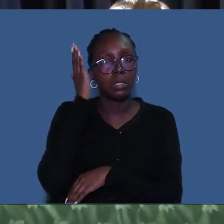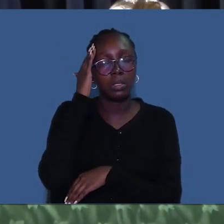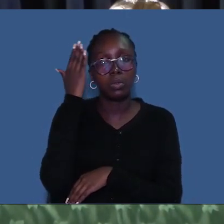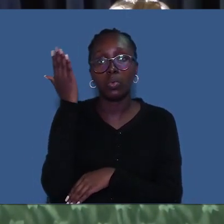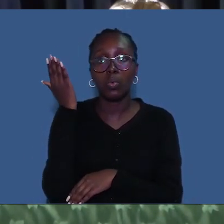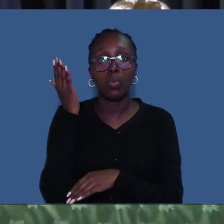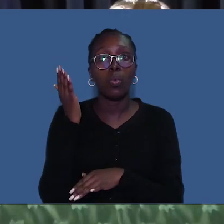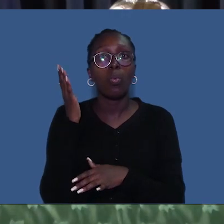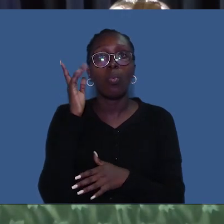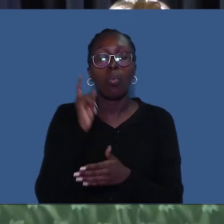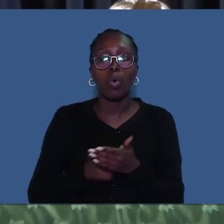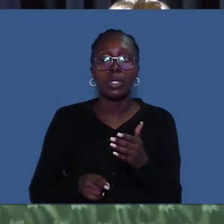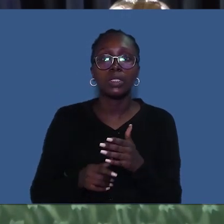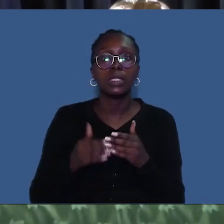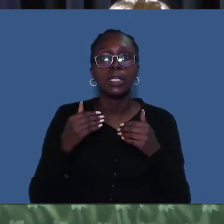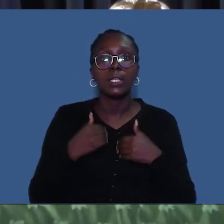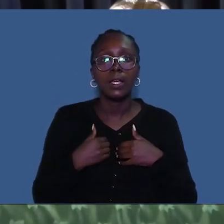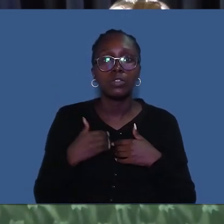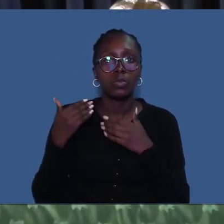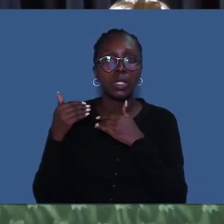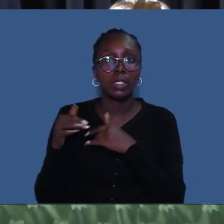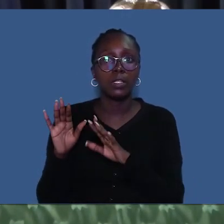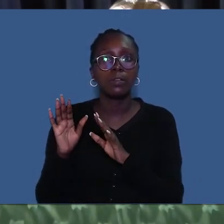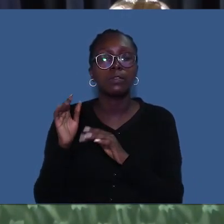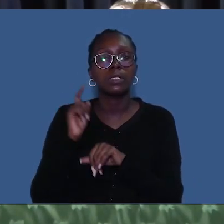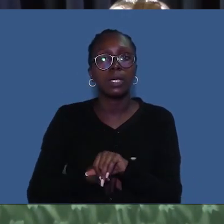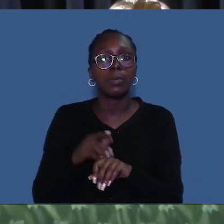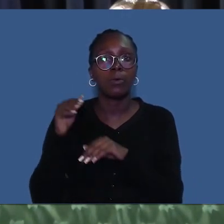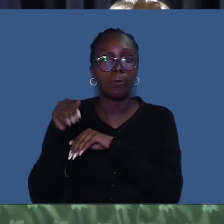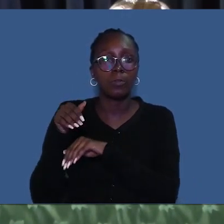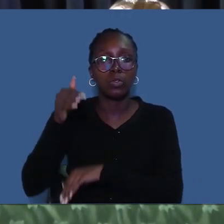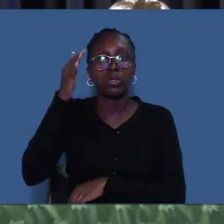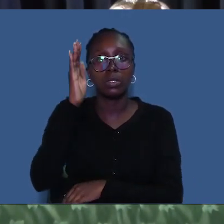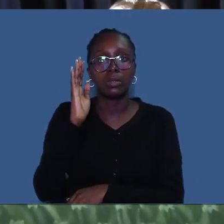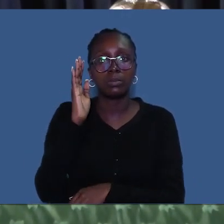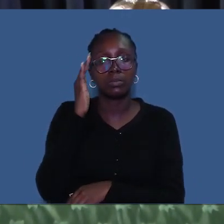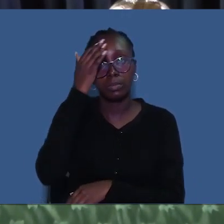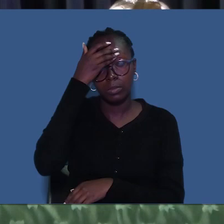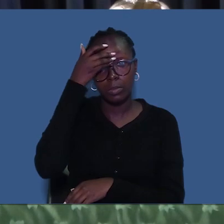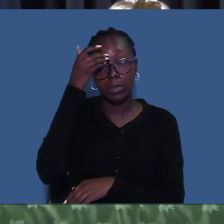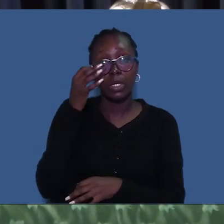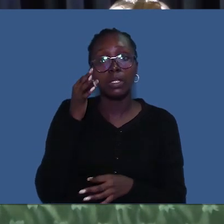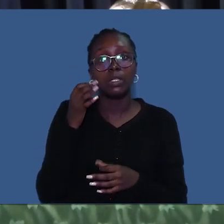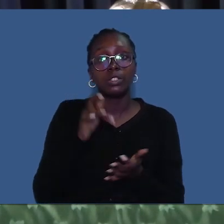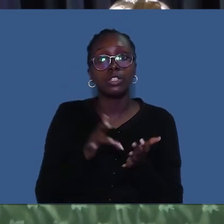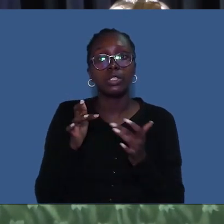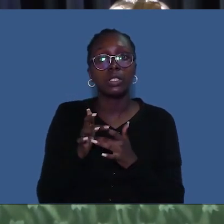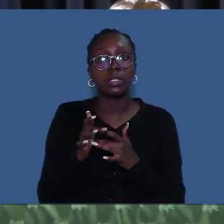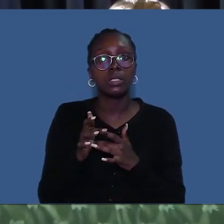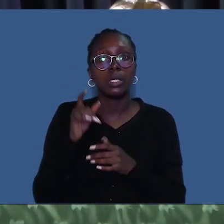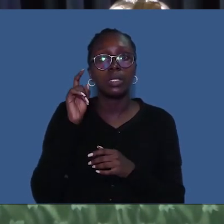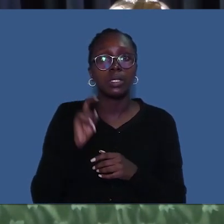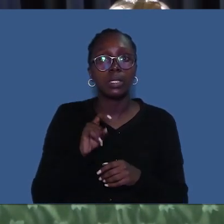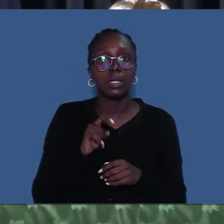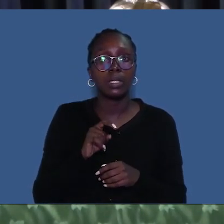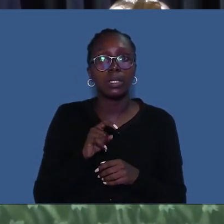through, including torture and even death. Now, ultimately, what Jesus required of his followers was the willingness to